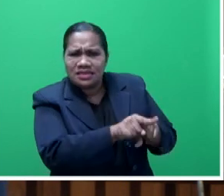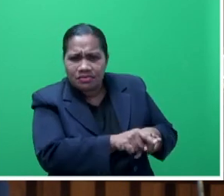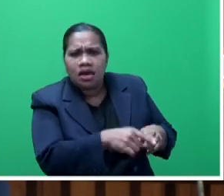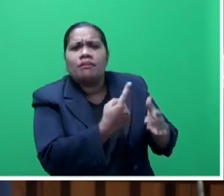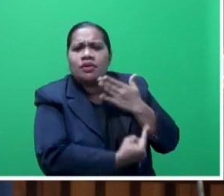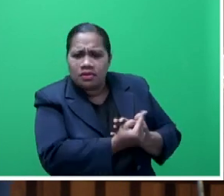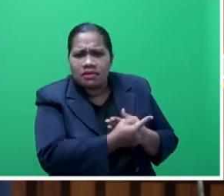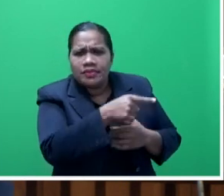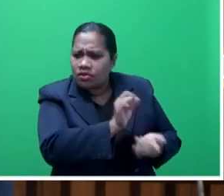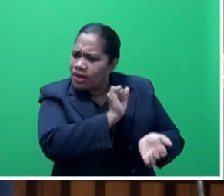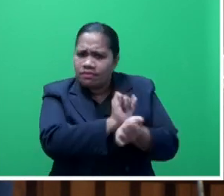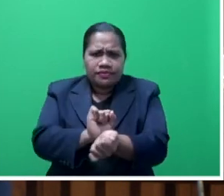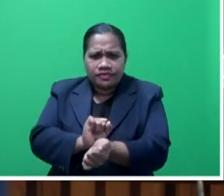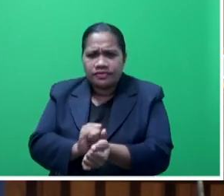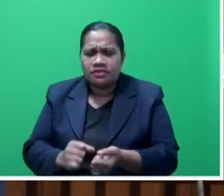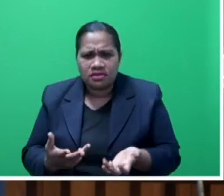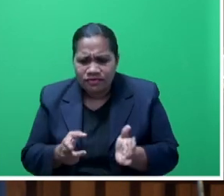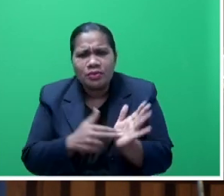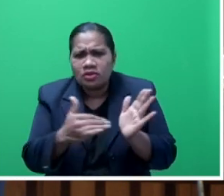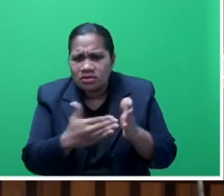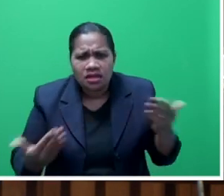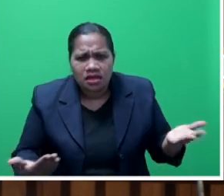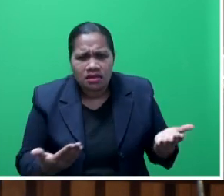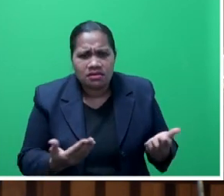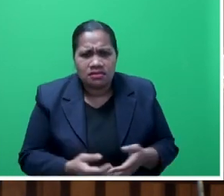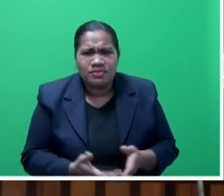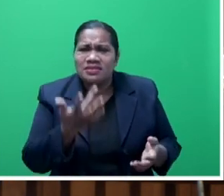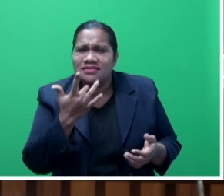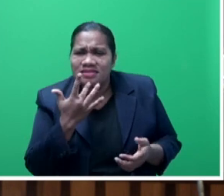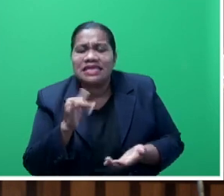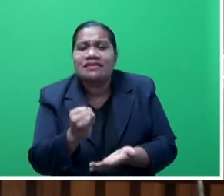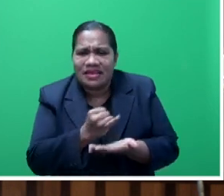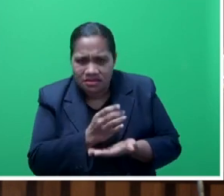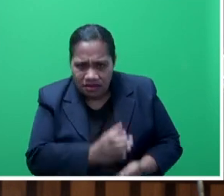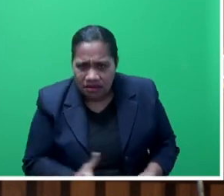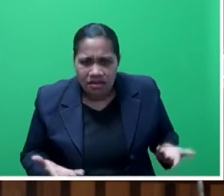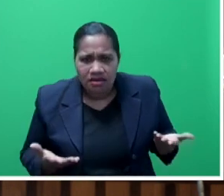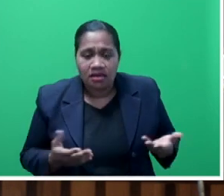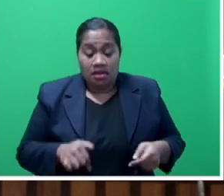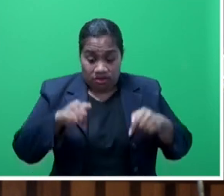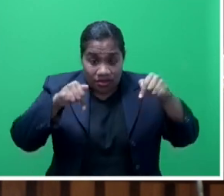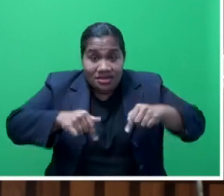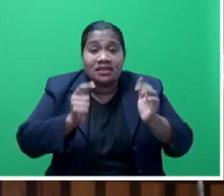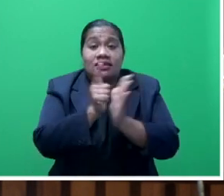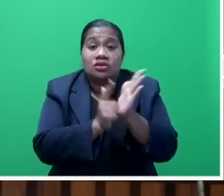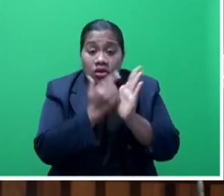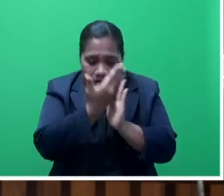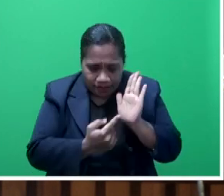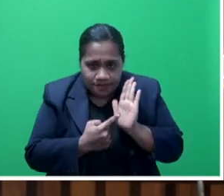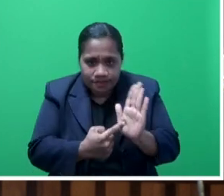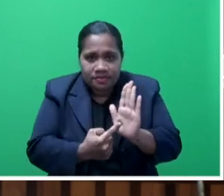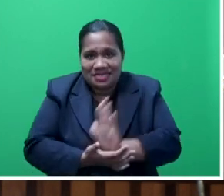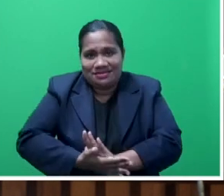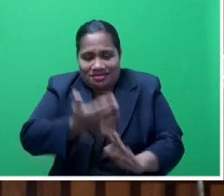this law actually stop that from happening? This law, in fact, has got higher accountability